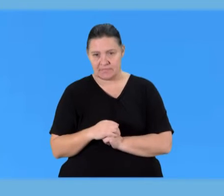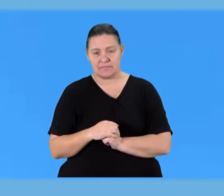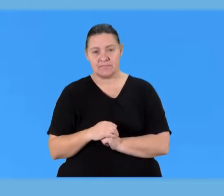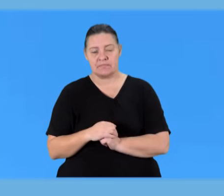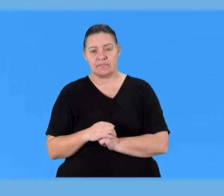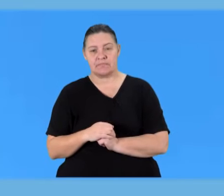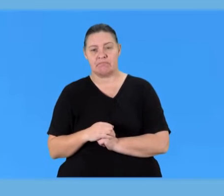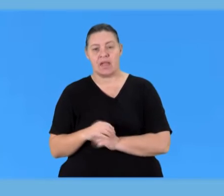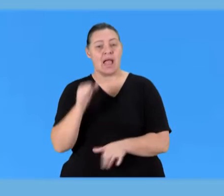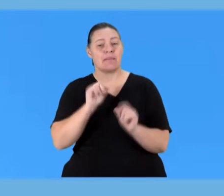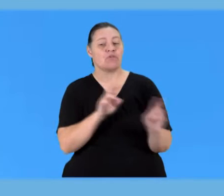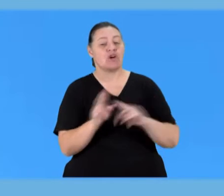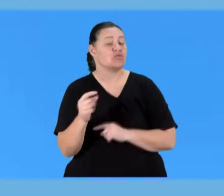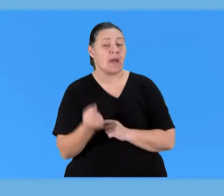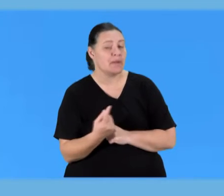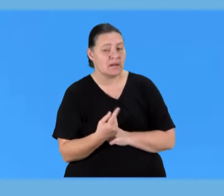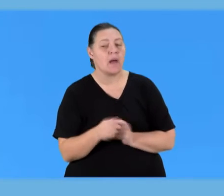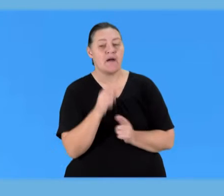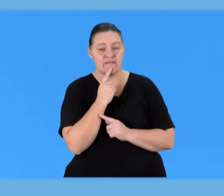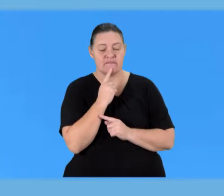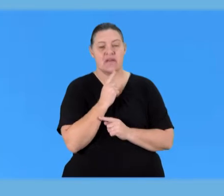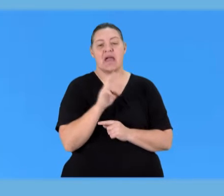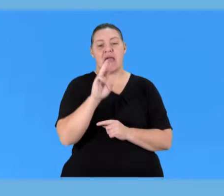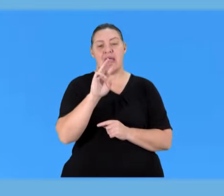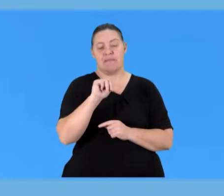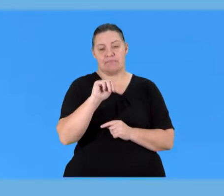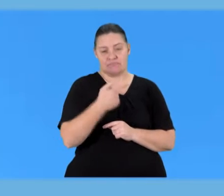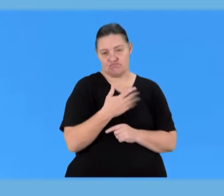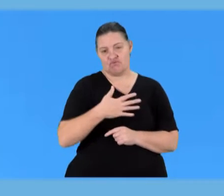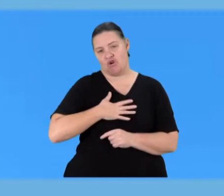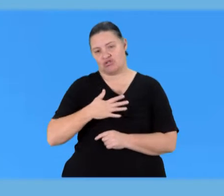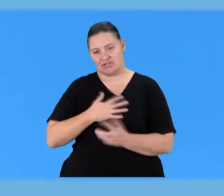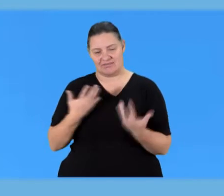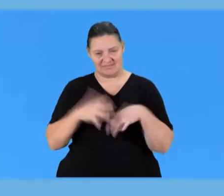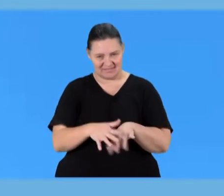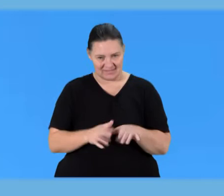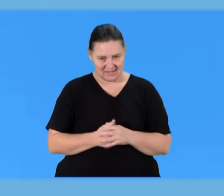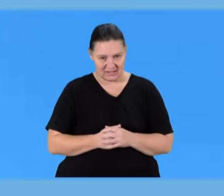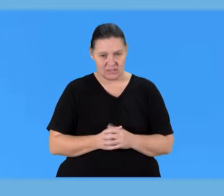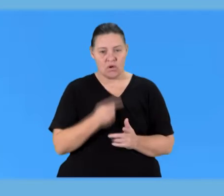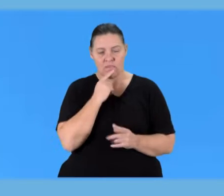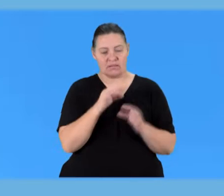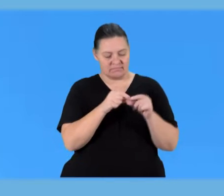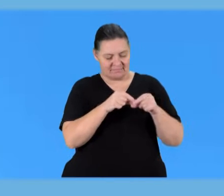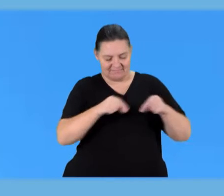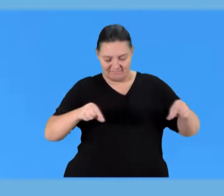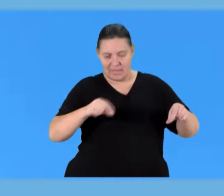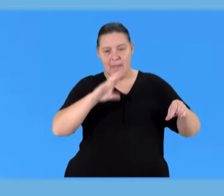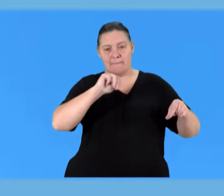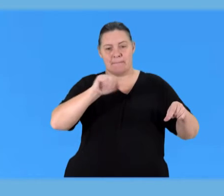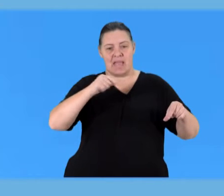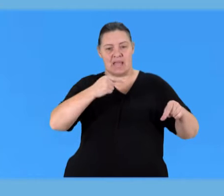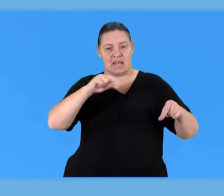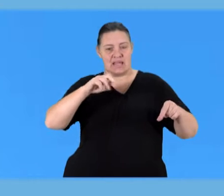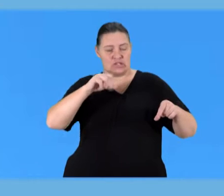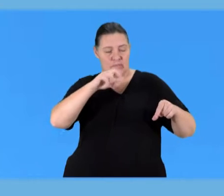happened. Now, which chemical reaction are we talking about? That of magnesium and oxygen. So, we are going to use a thin